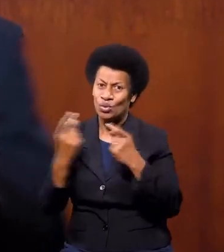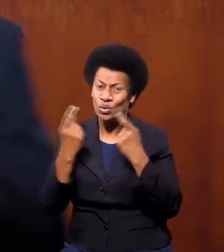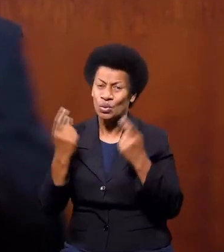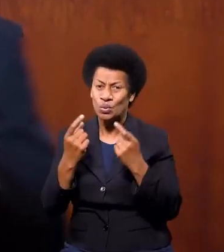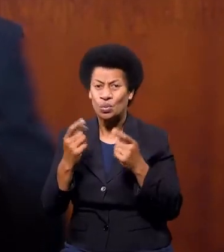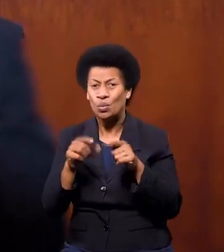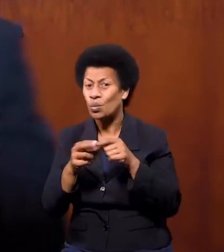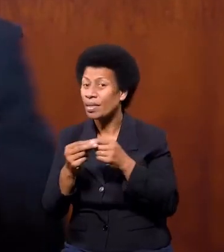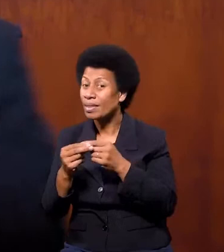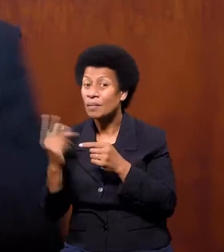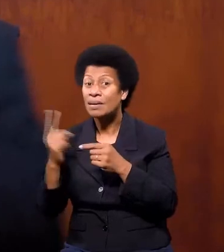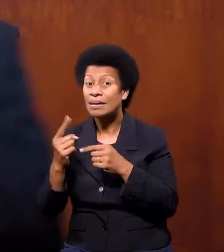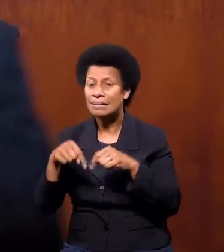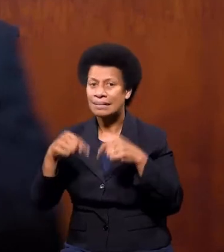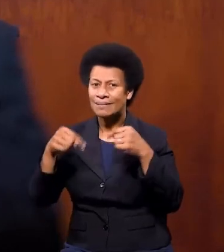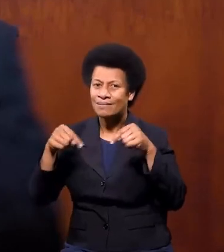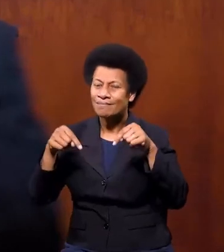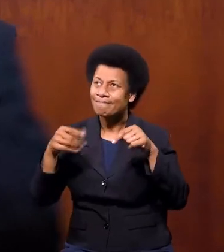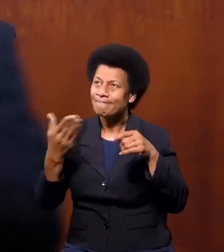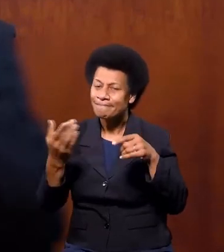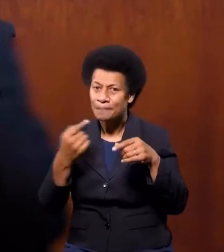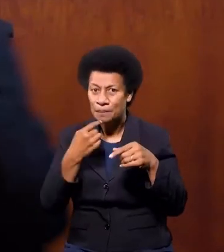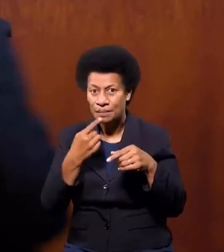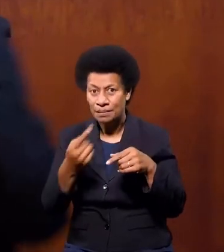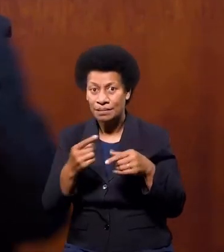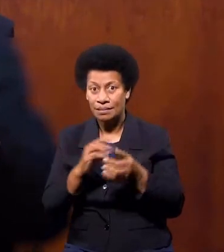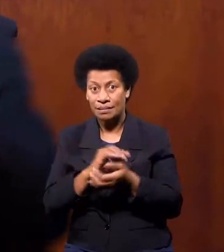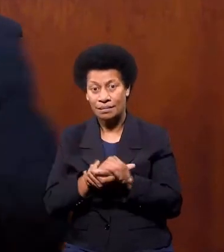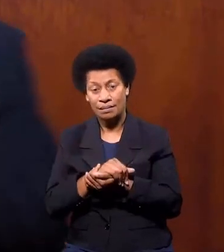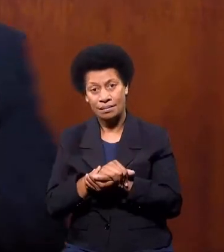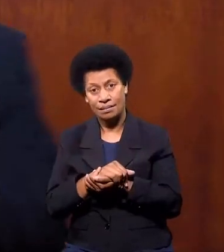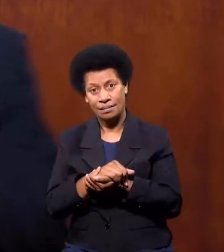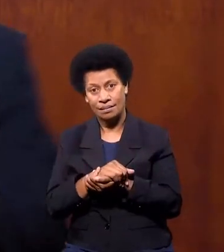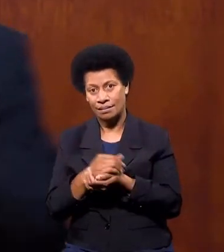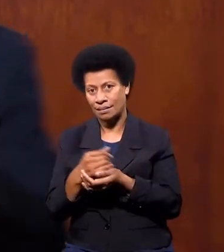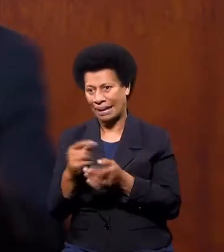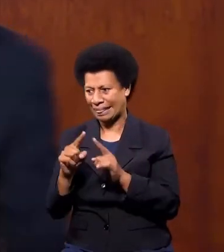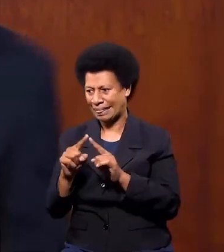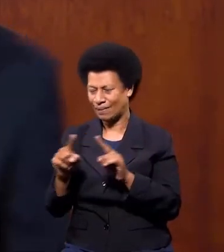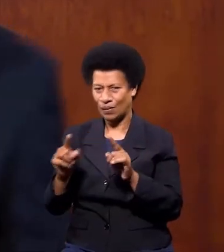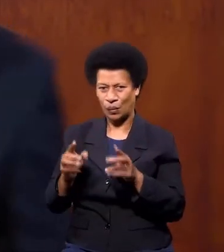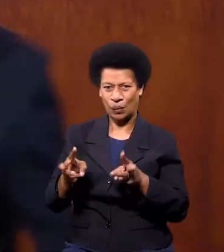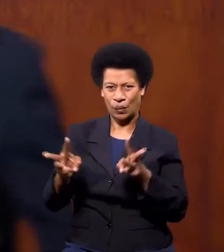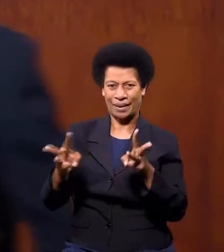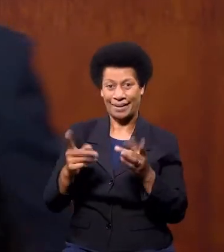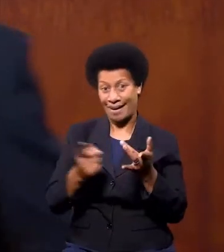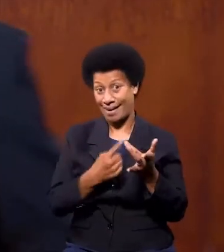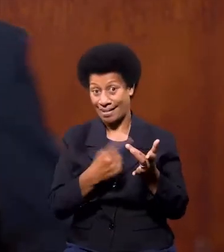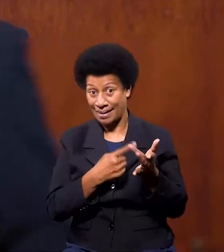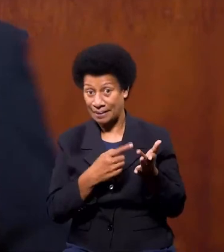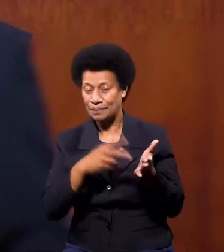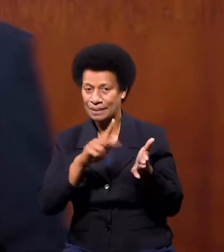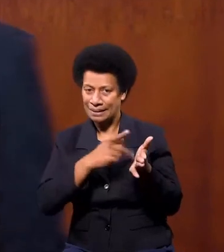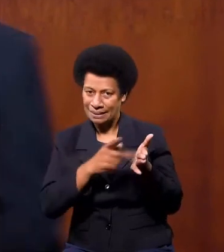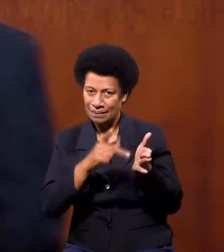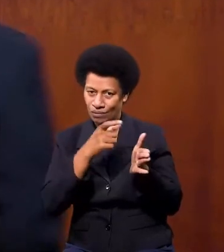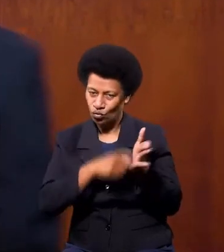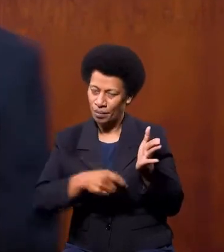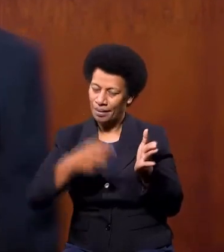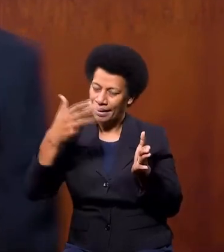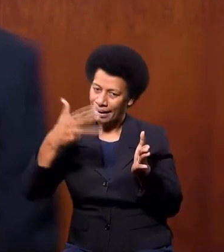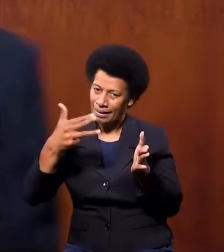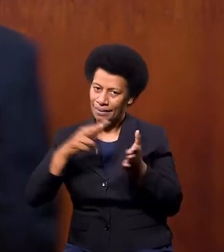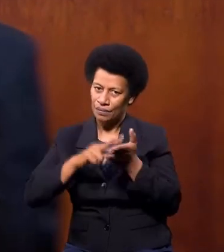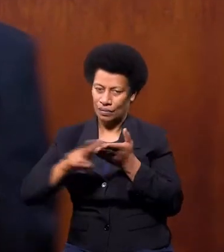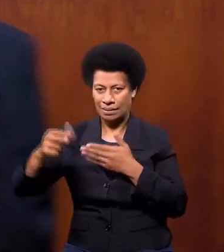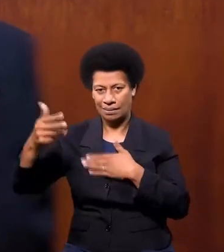trembling." They simply mean the same thing, but they are put it out in a different way. Now, another one is in Psalms chapter 19, verse